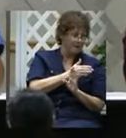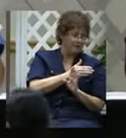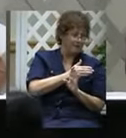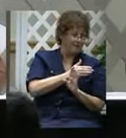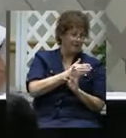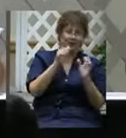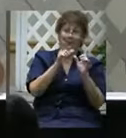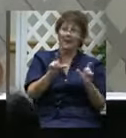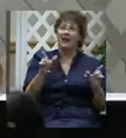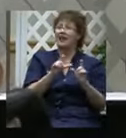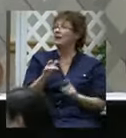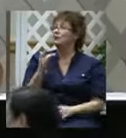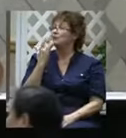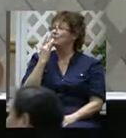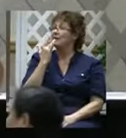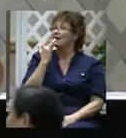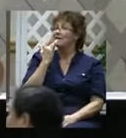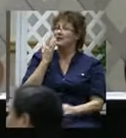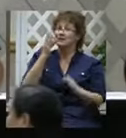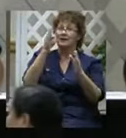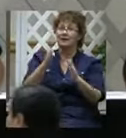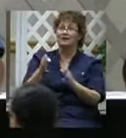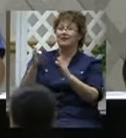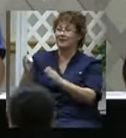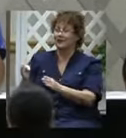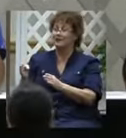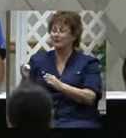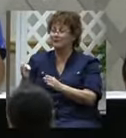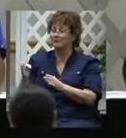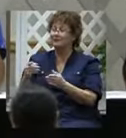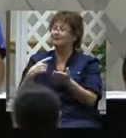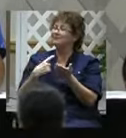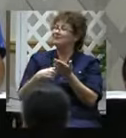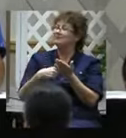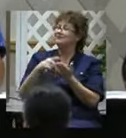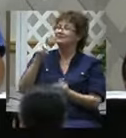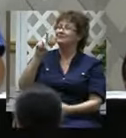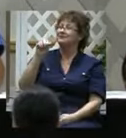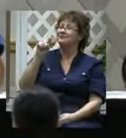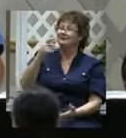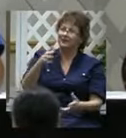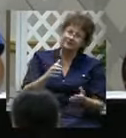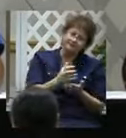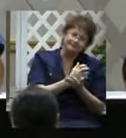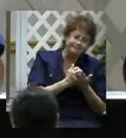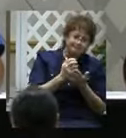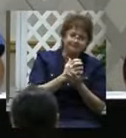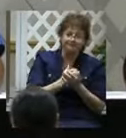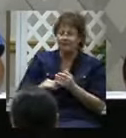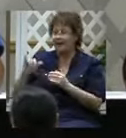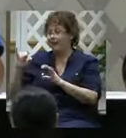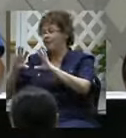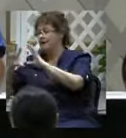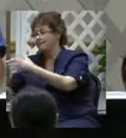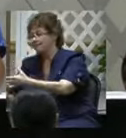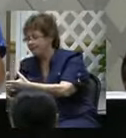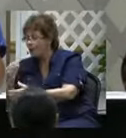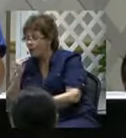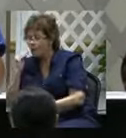the language preference of individuals, if that goes back to our, something we touched on earlier, data. If you're collecting data, whether it's home